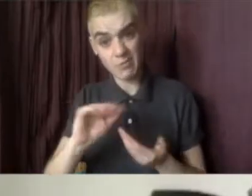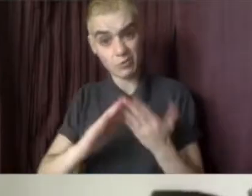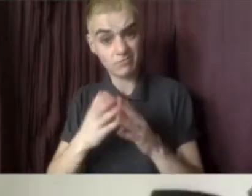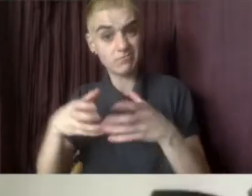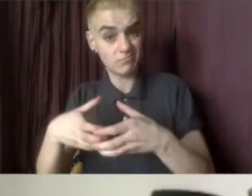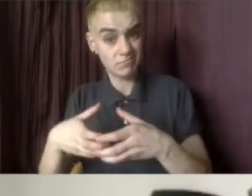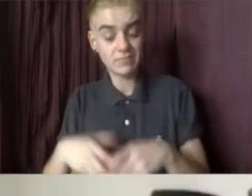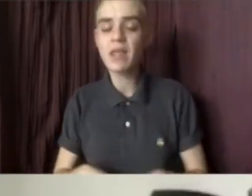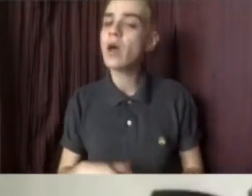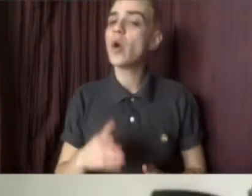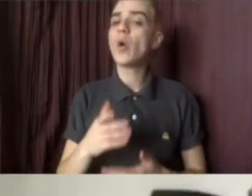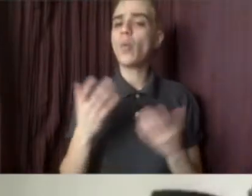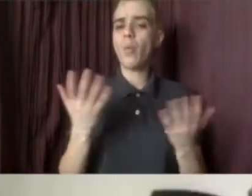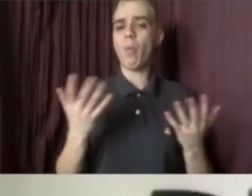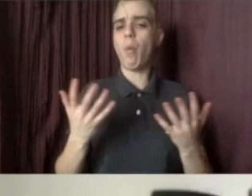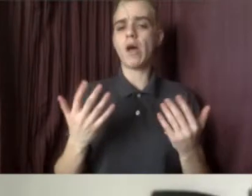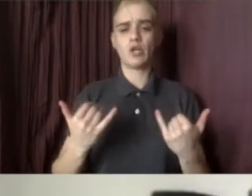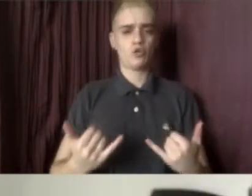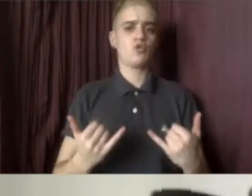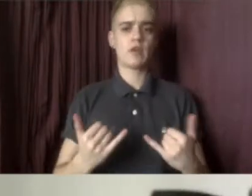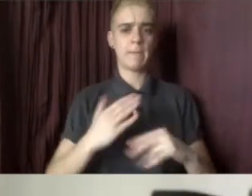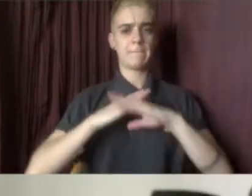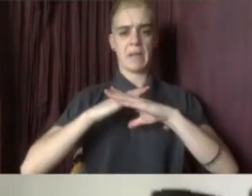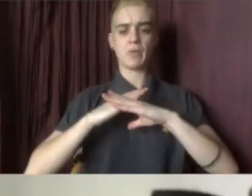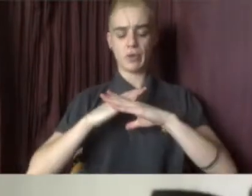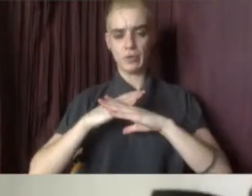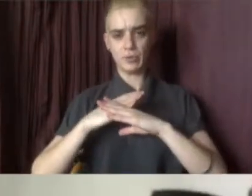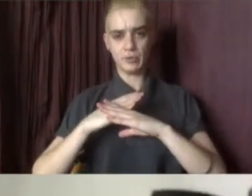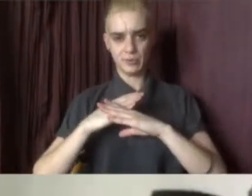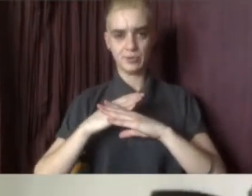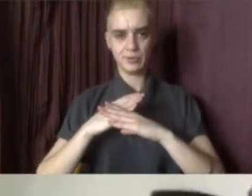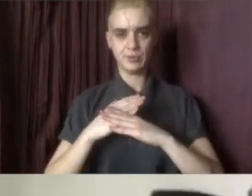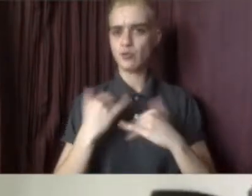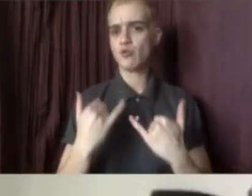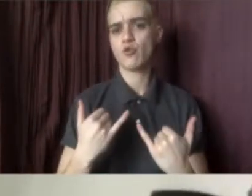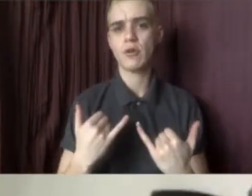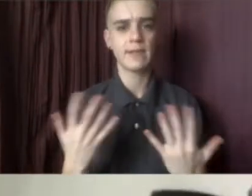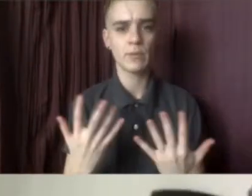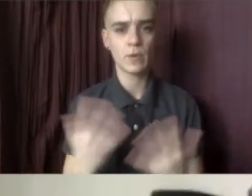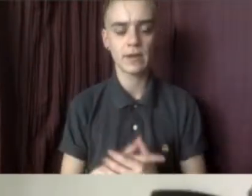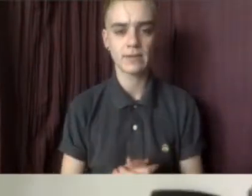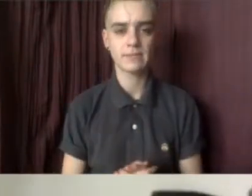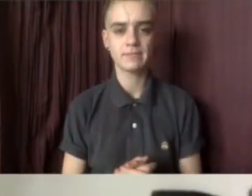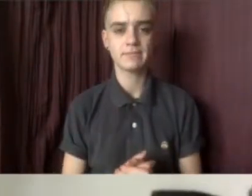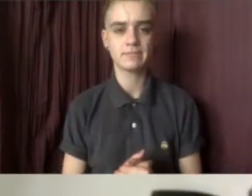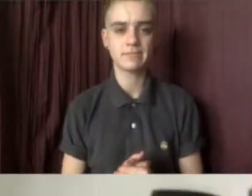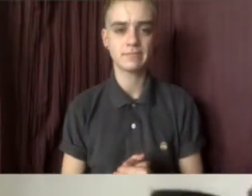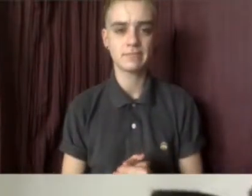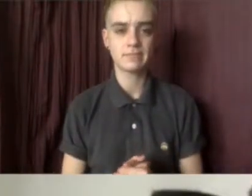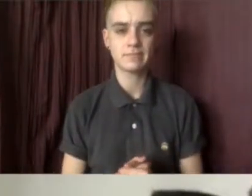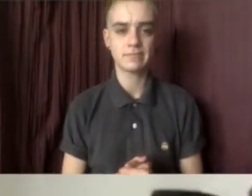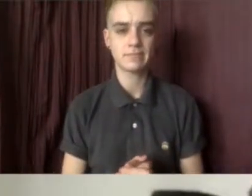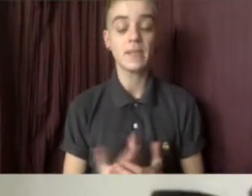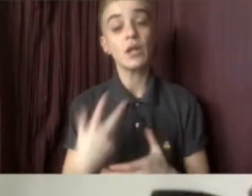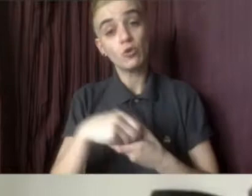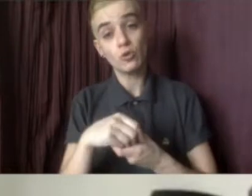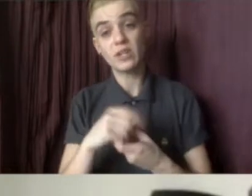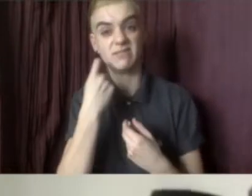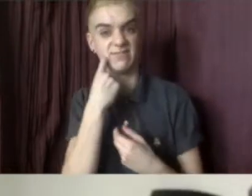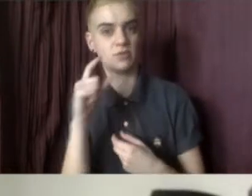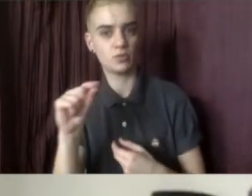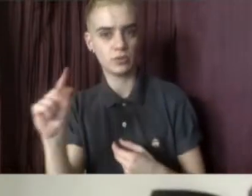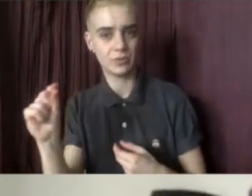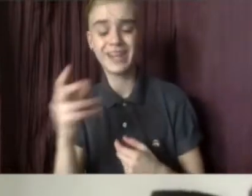peace and blessings, everyone. Power to the people. All power to the people. So I'm Dara Baldwin, Director of National Policy